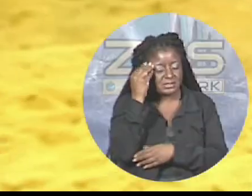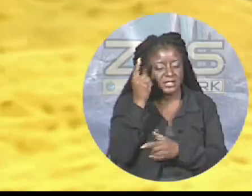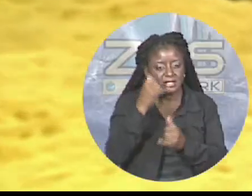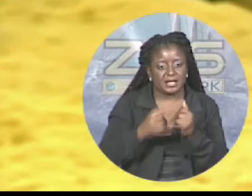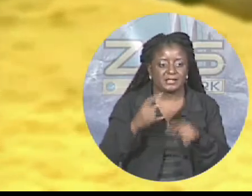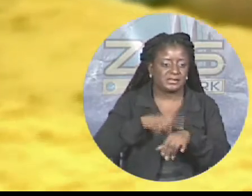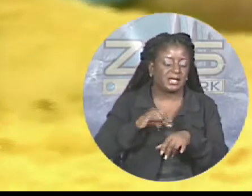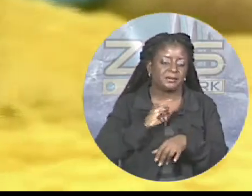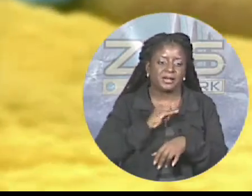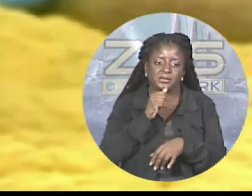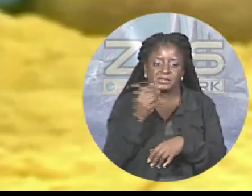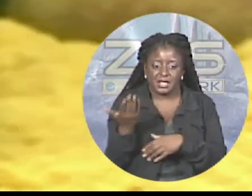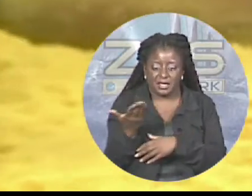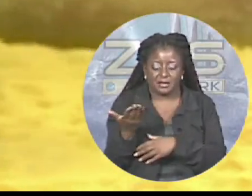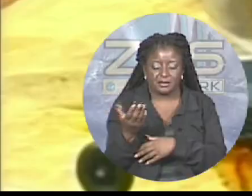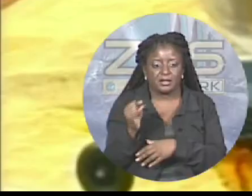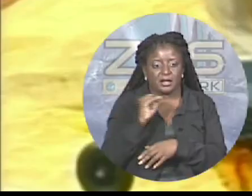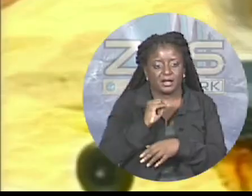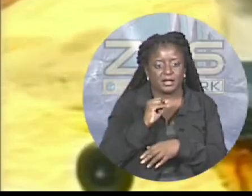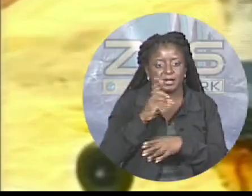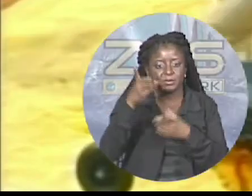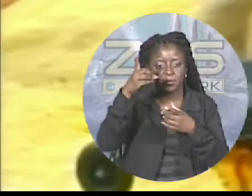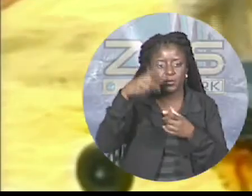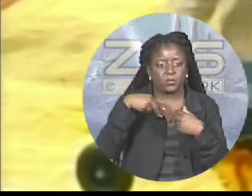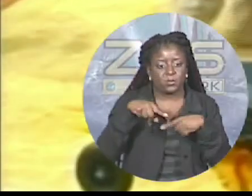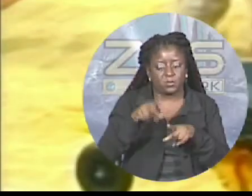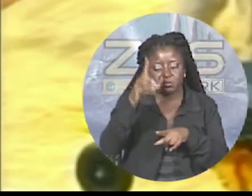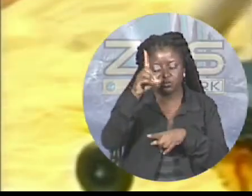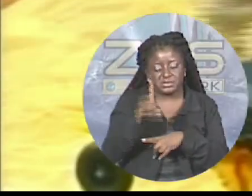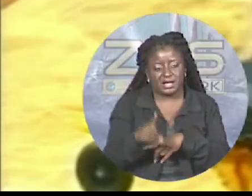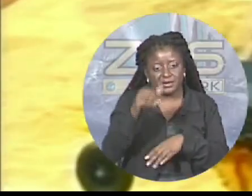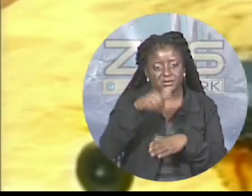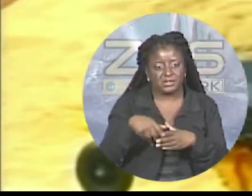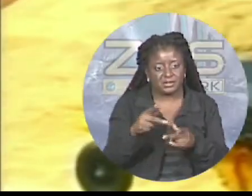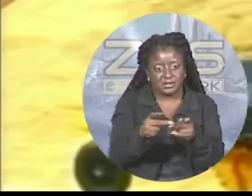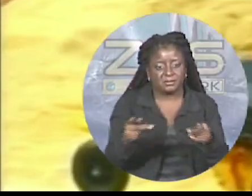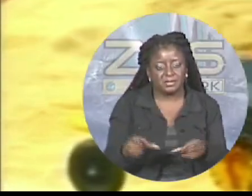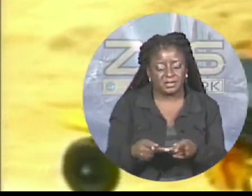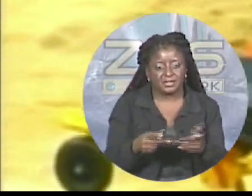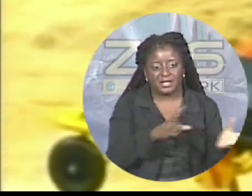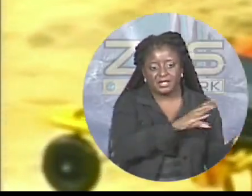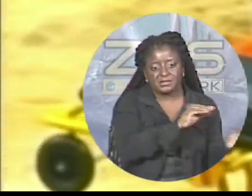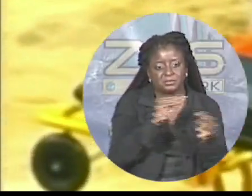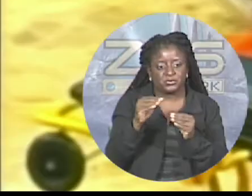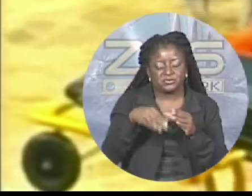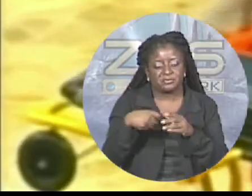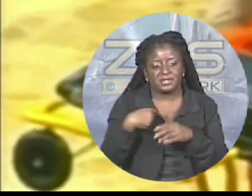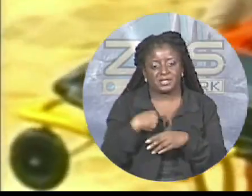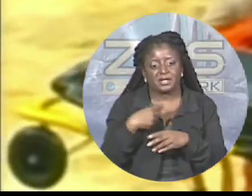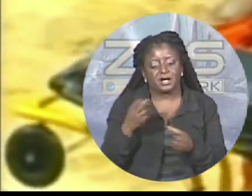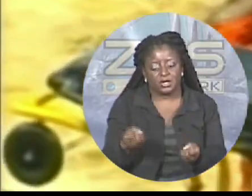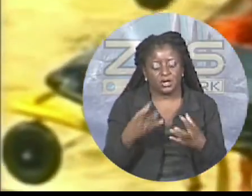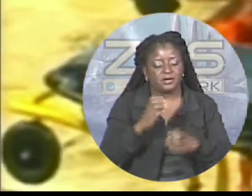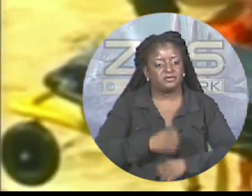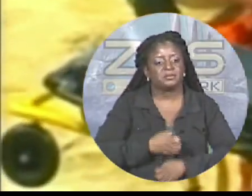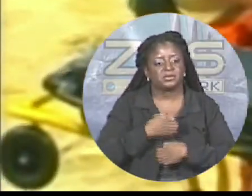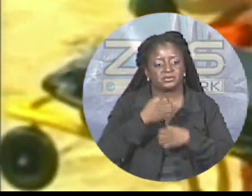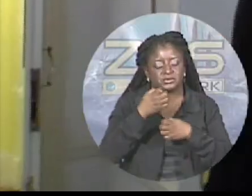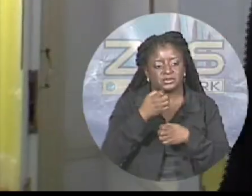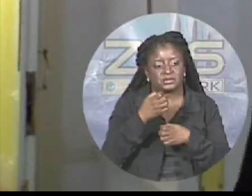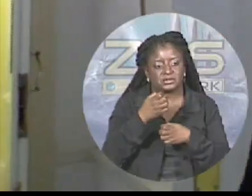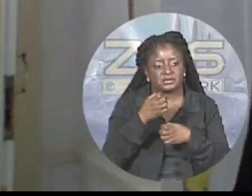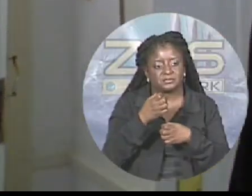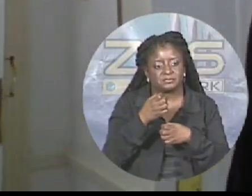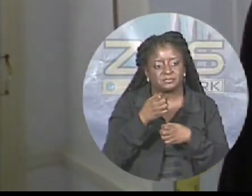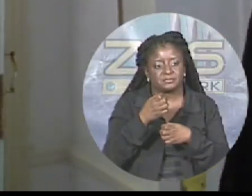time I was here, you know, I went down in the pit, you know, and was taken off on a stretcher. So, you know, it's a lot of emotions. Mm-hmm.